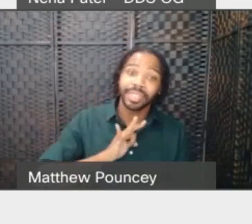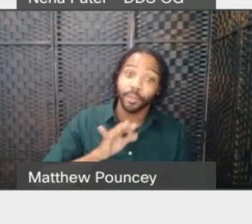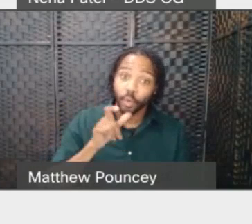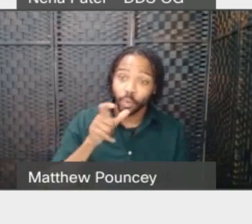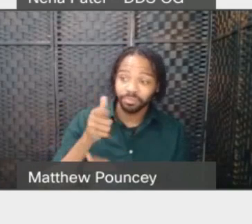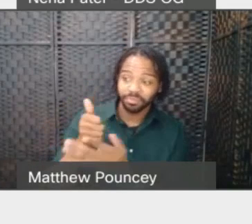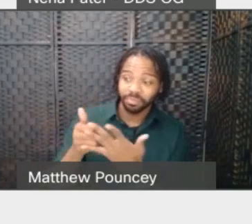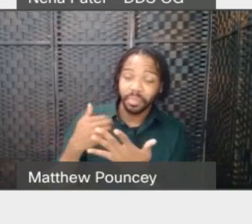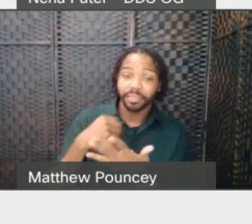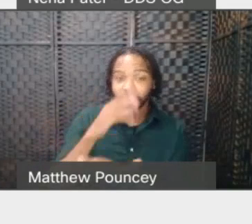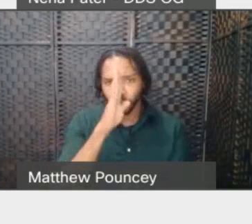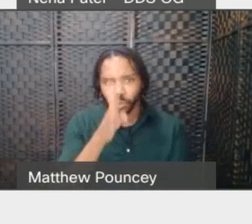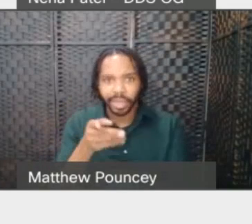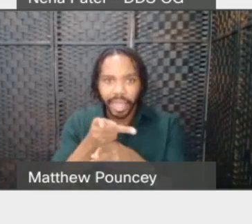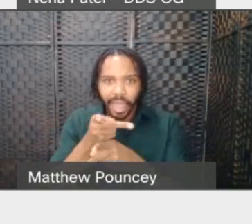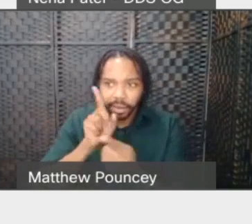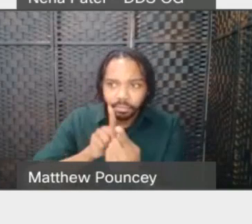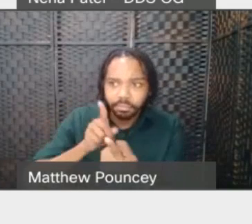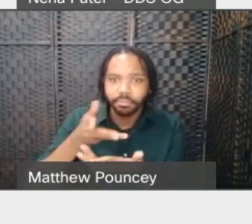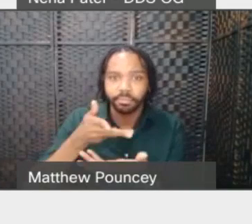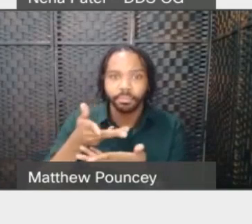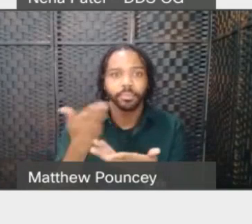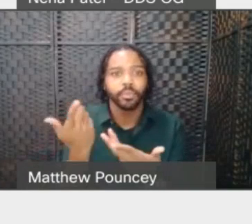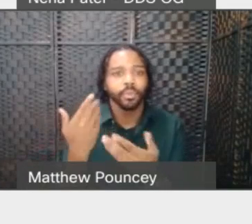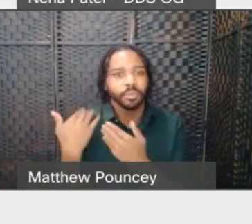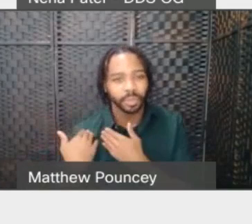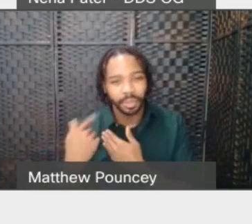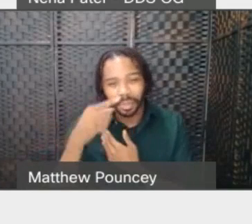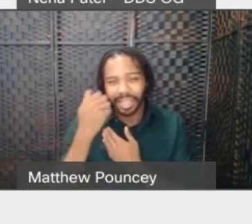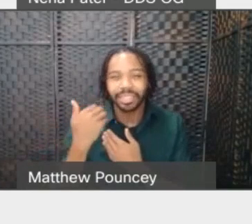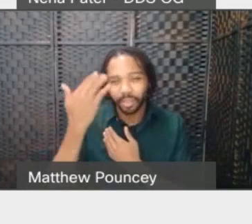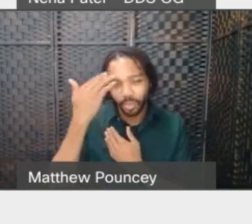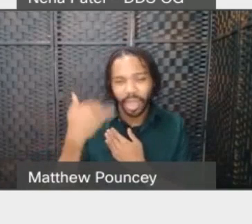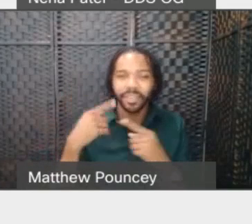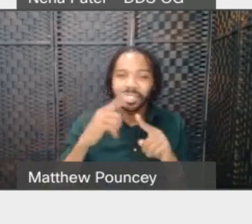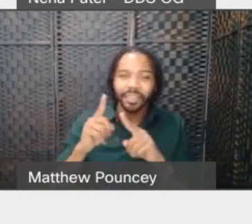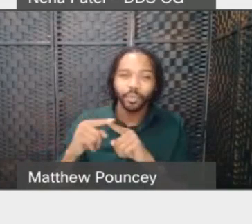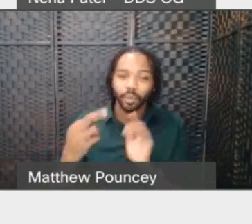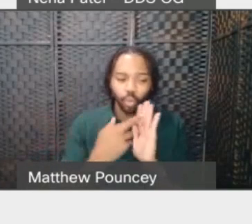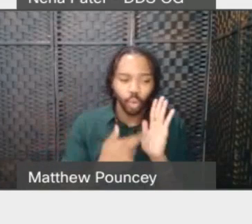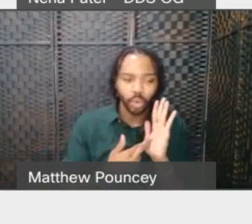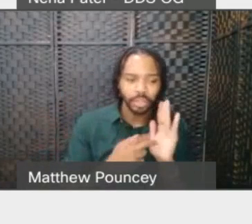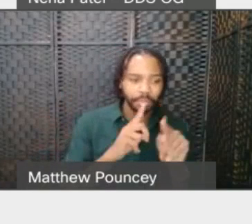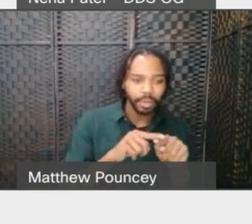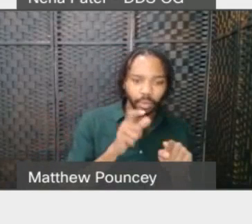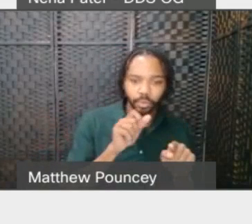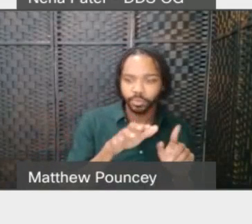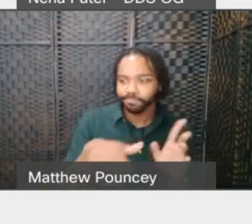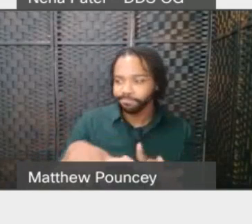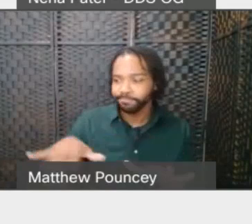responsibilities. And, there's some discussion because there's a difference in our sets of regulations about who is included there.